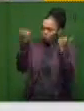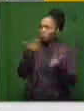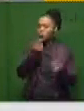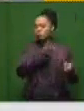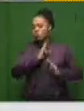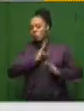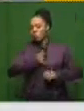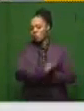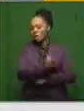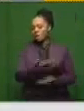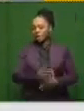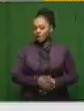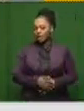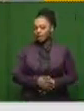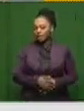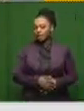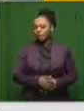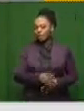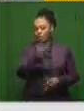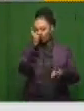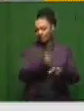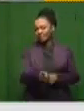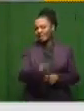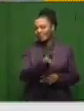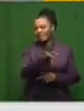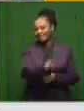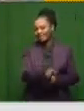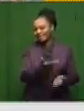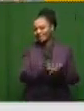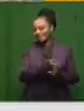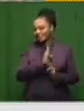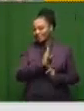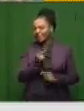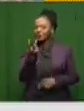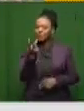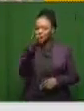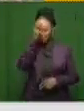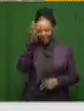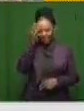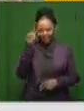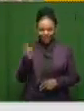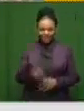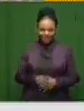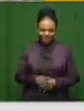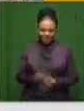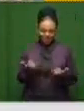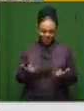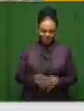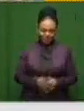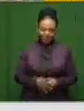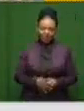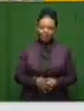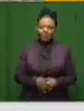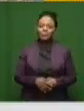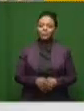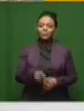professor reese would you like to try your hand at it I think we've literally got about two minutes left yes first of all the the